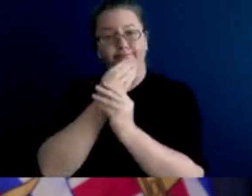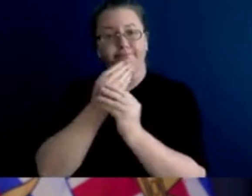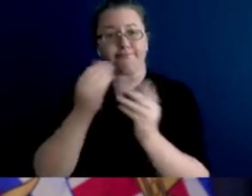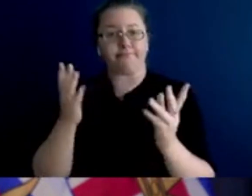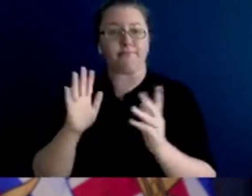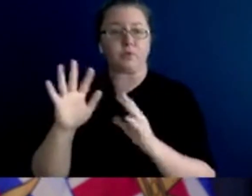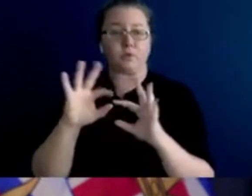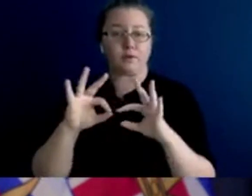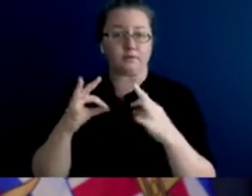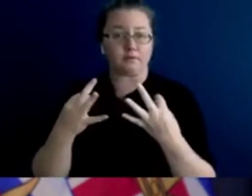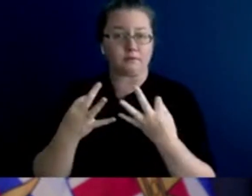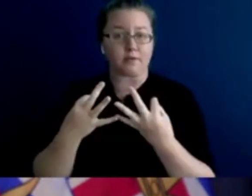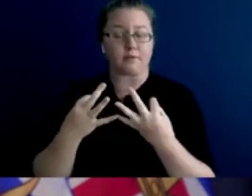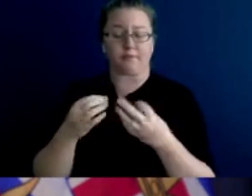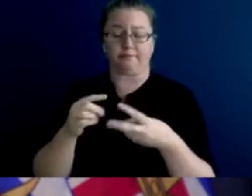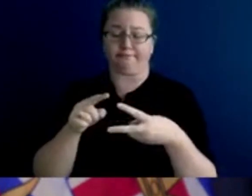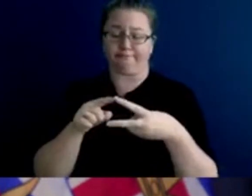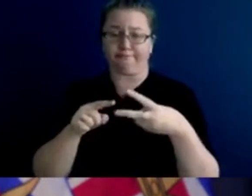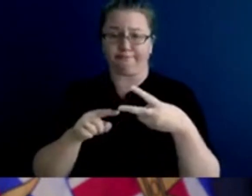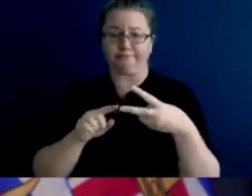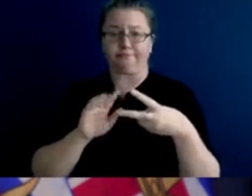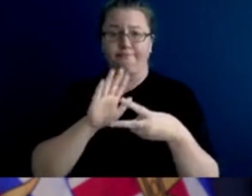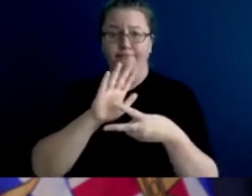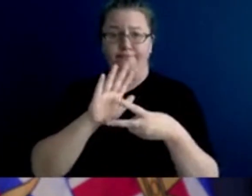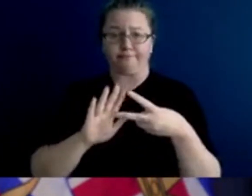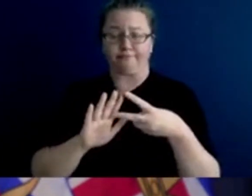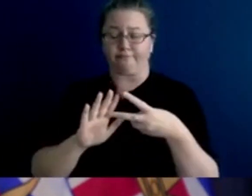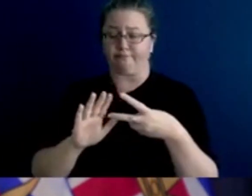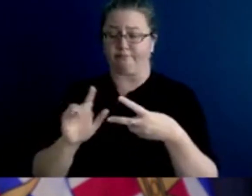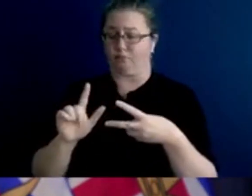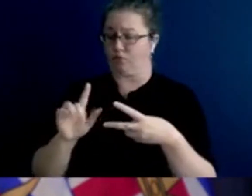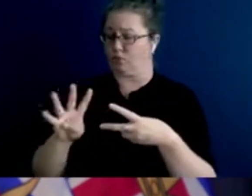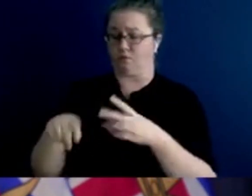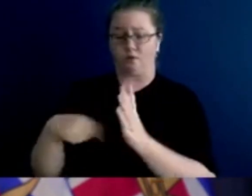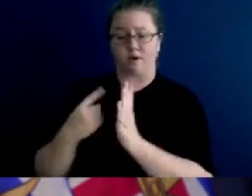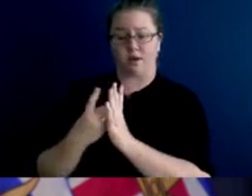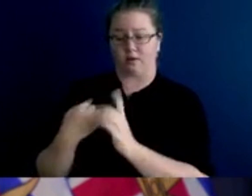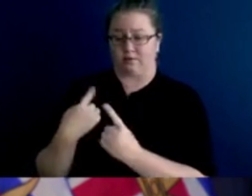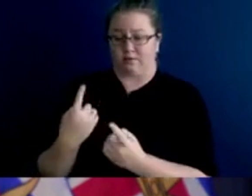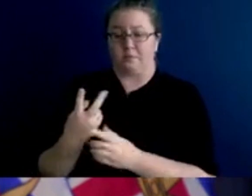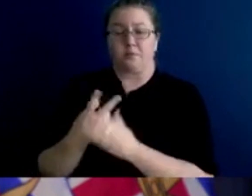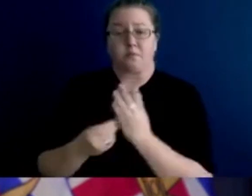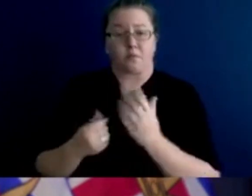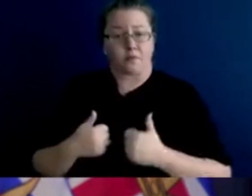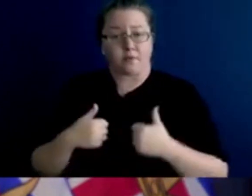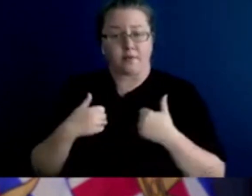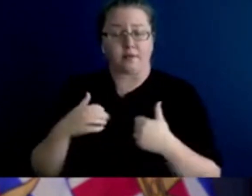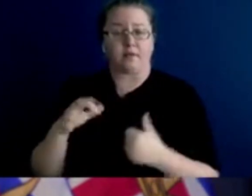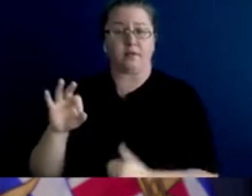health monitoring and 6,917 people who are now fully recovered.